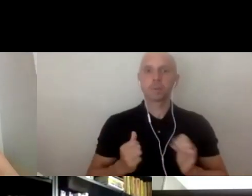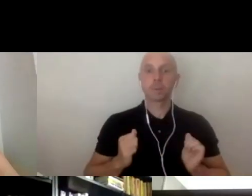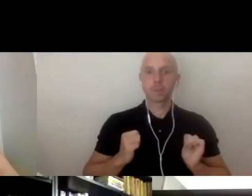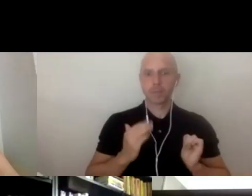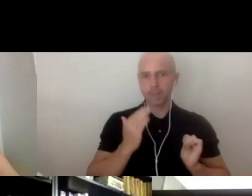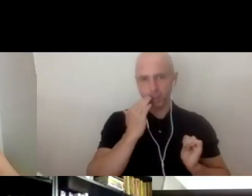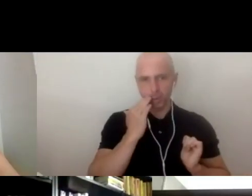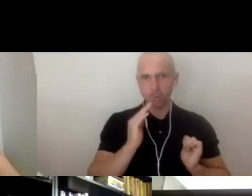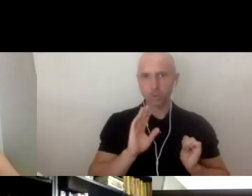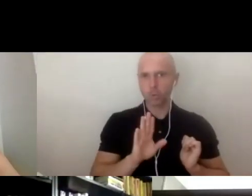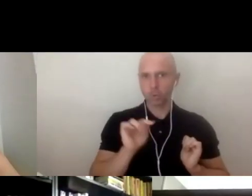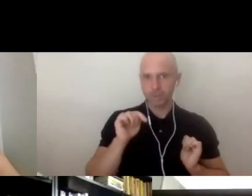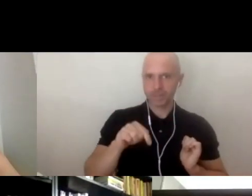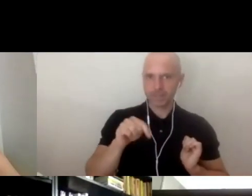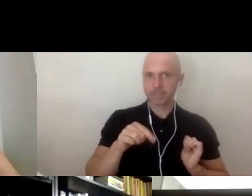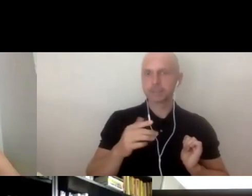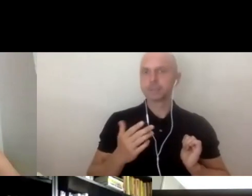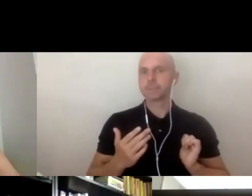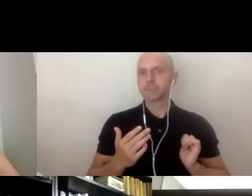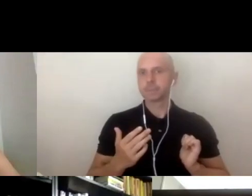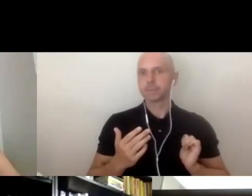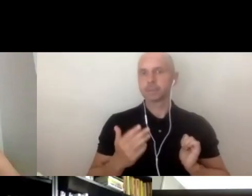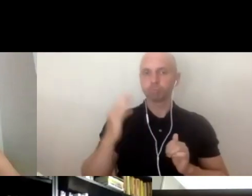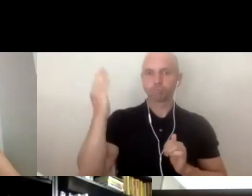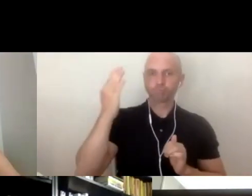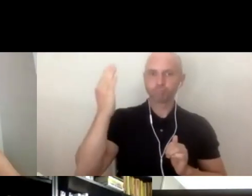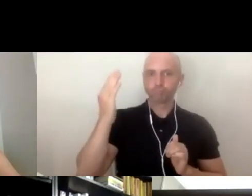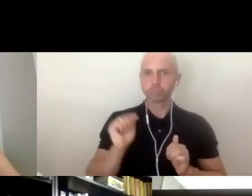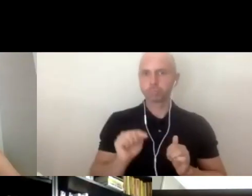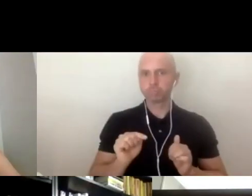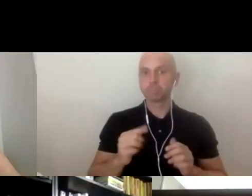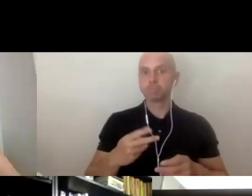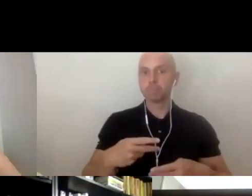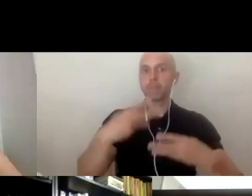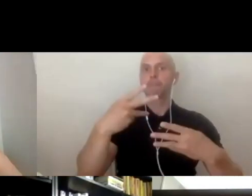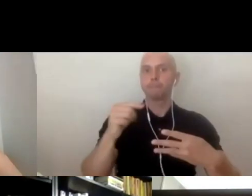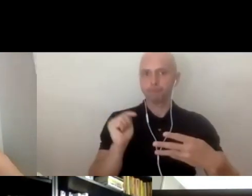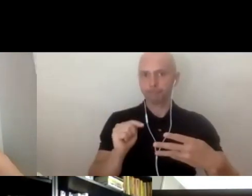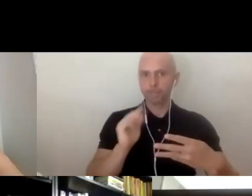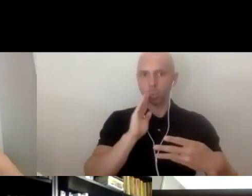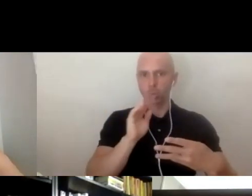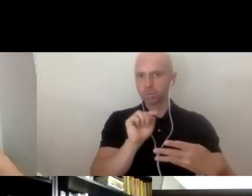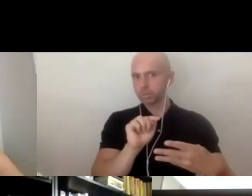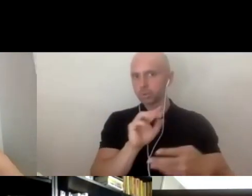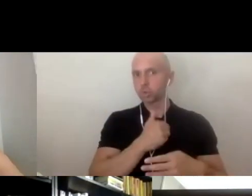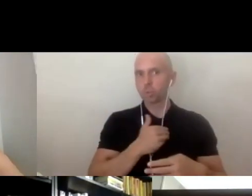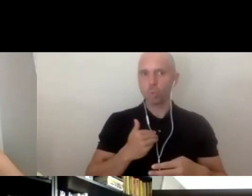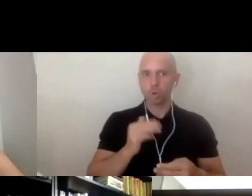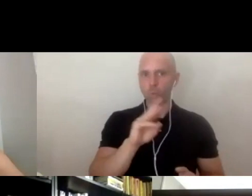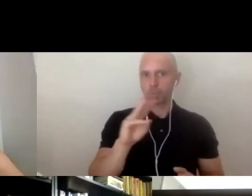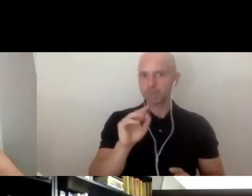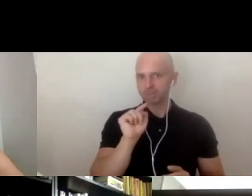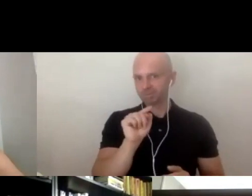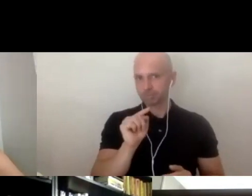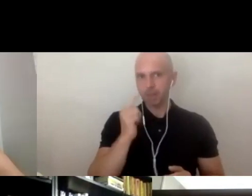to transcribe, and they're going to post our session today. So look out for that on the City of Toronto's website sometime, I think, early